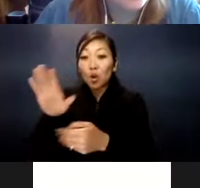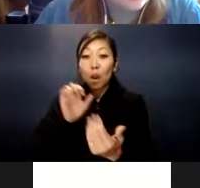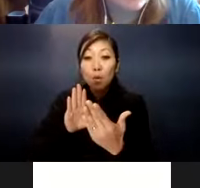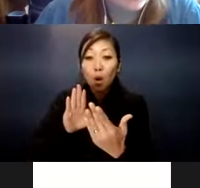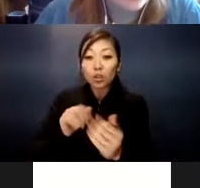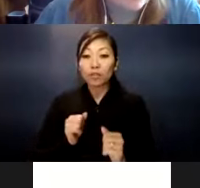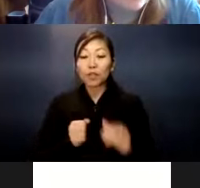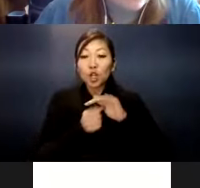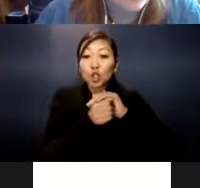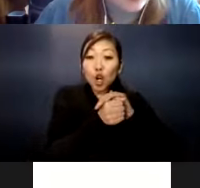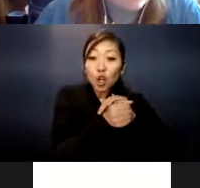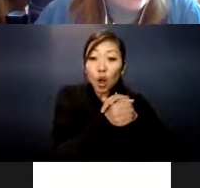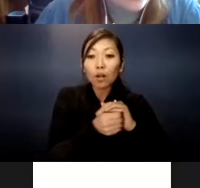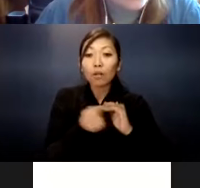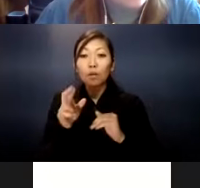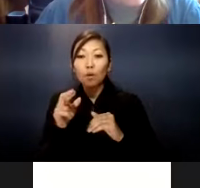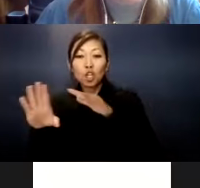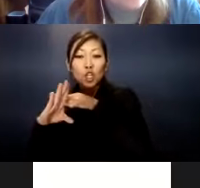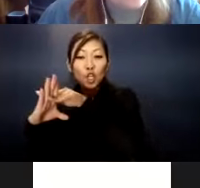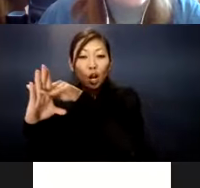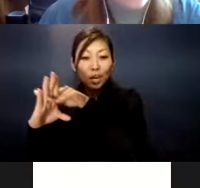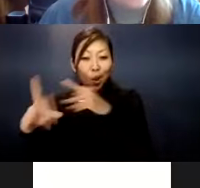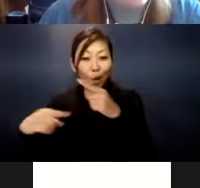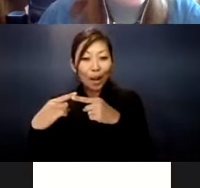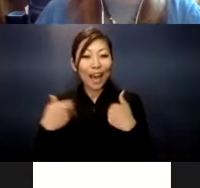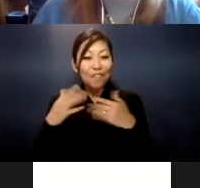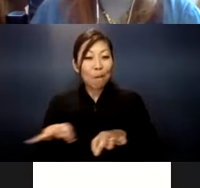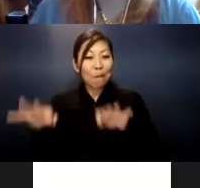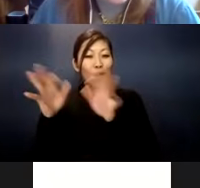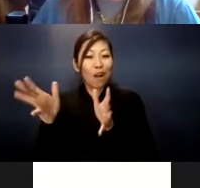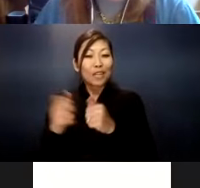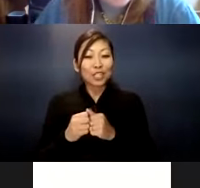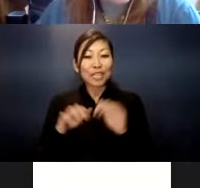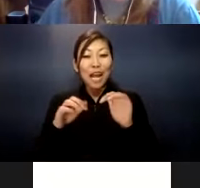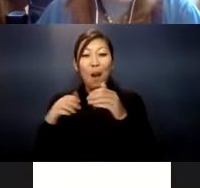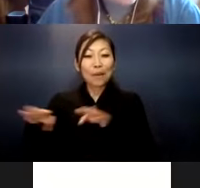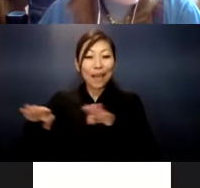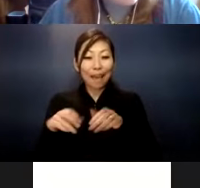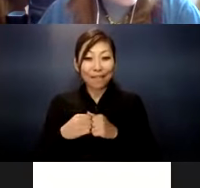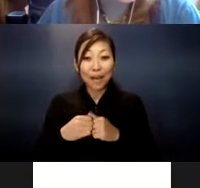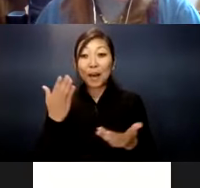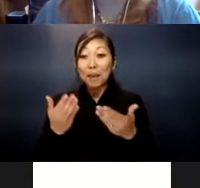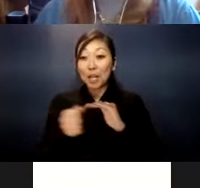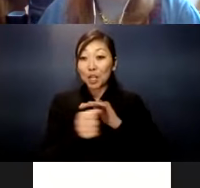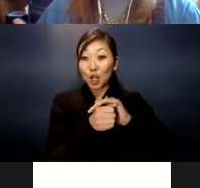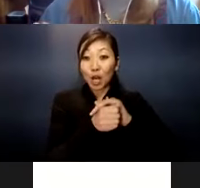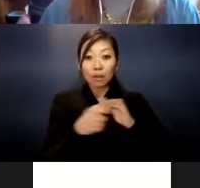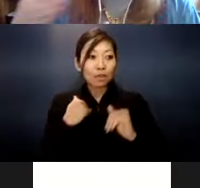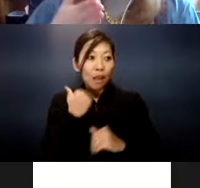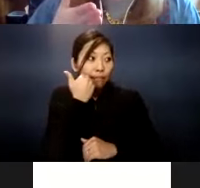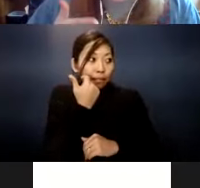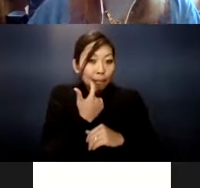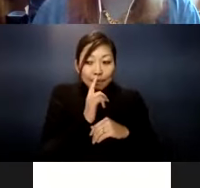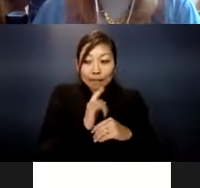turtle or a shark when it comes to these big conversations? Okay, so are you shying away from the conversation, or